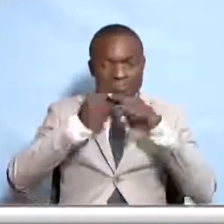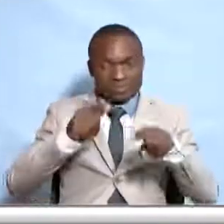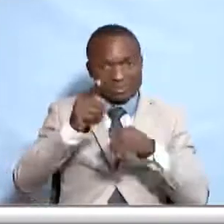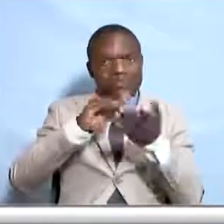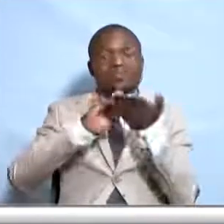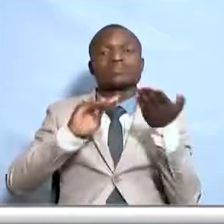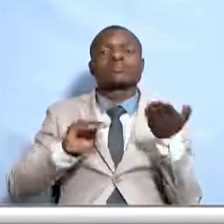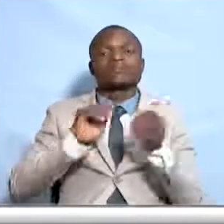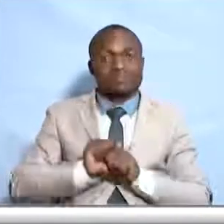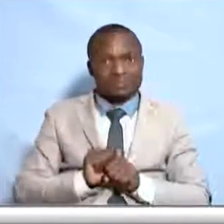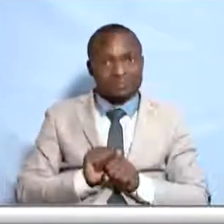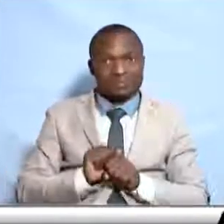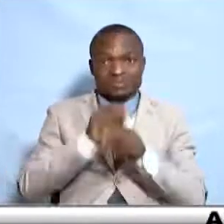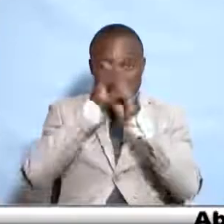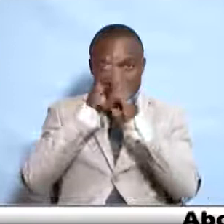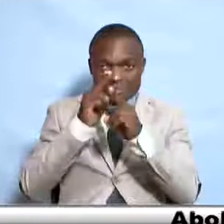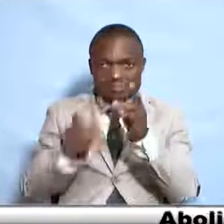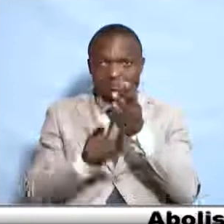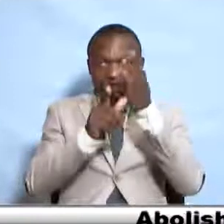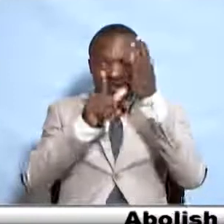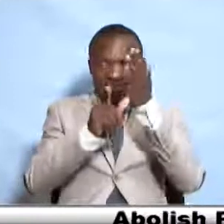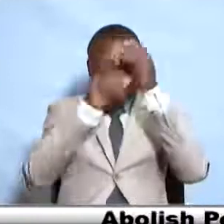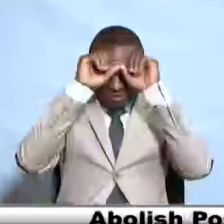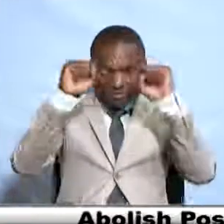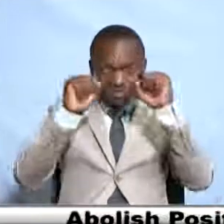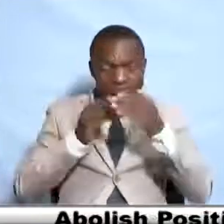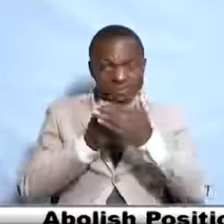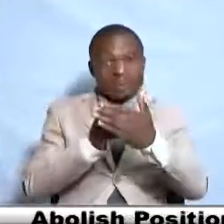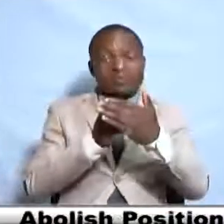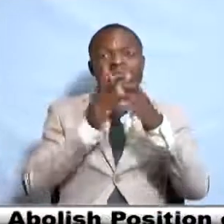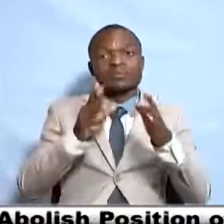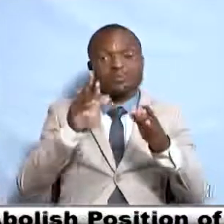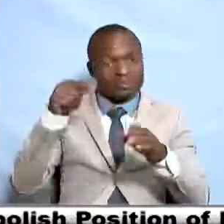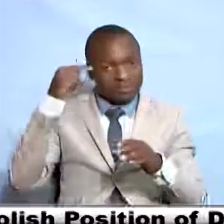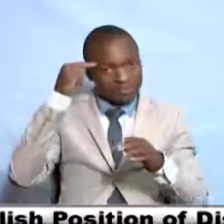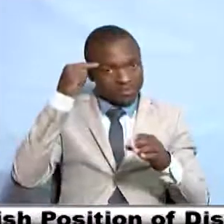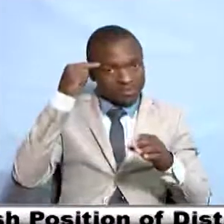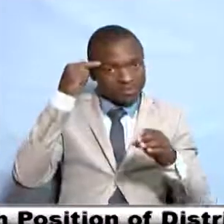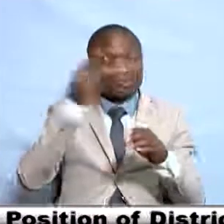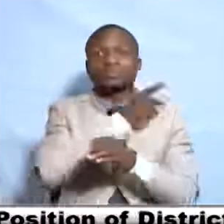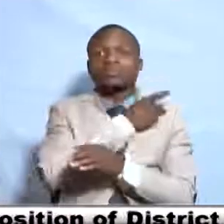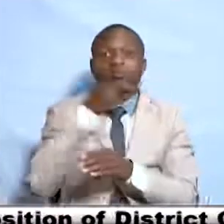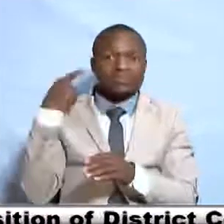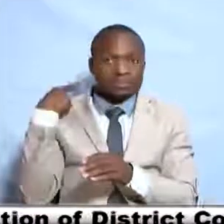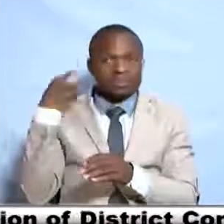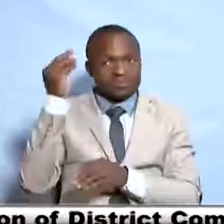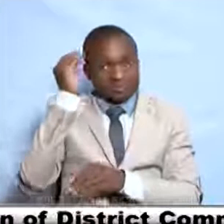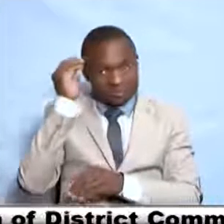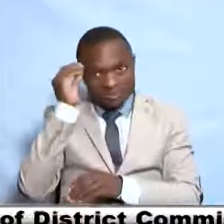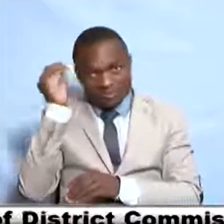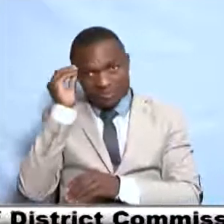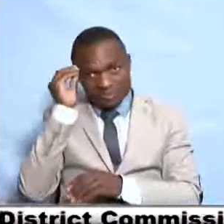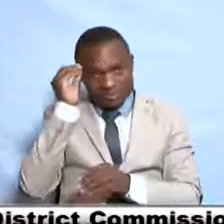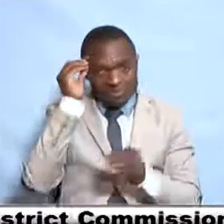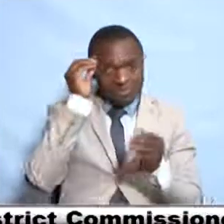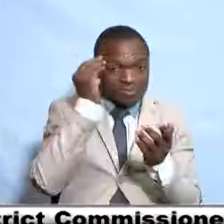believe that our Honor the Vice President, leader of government in Parliament, has taken note of the valid